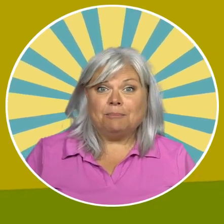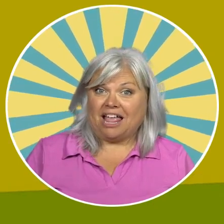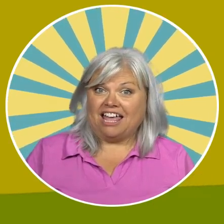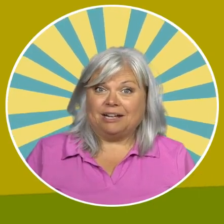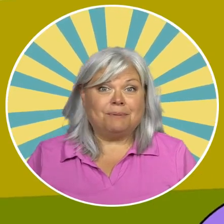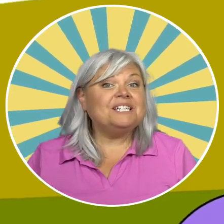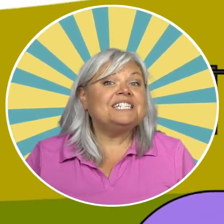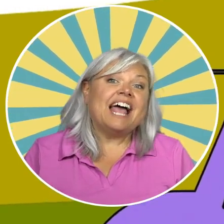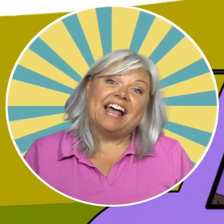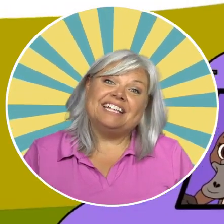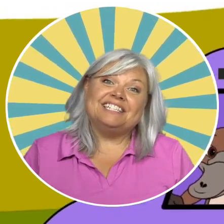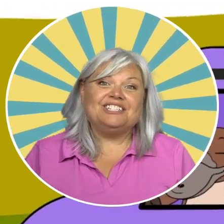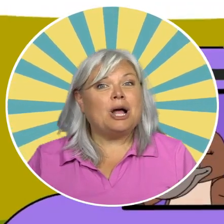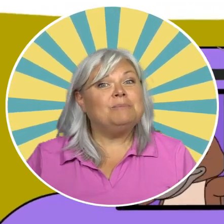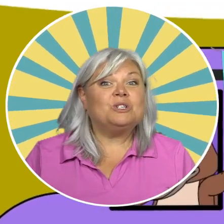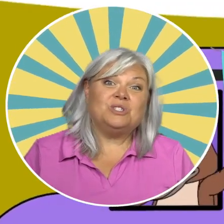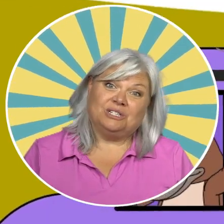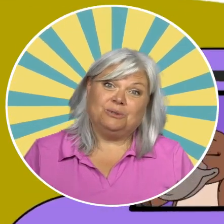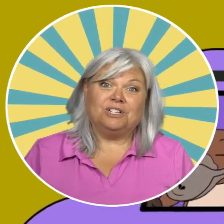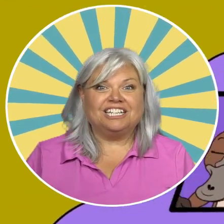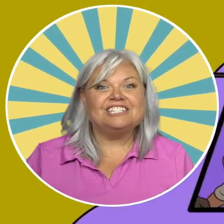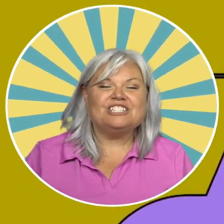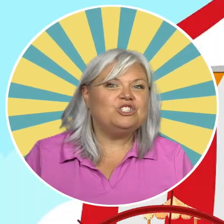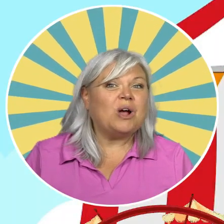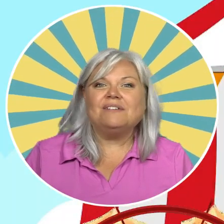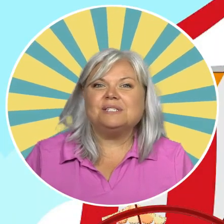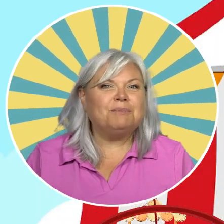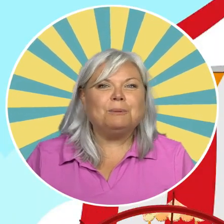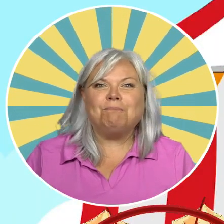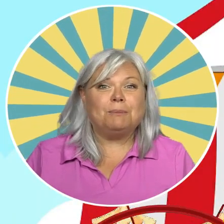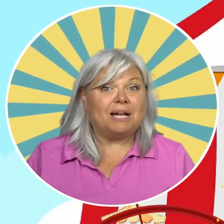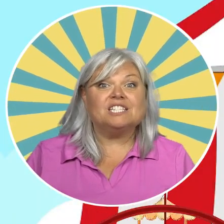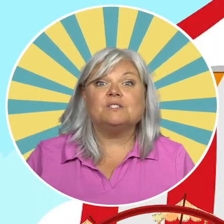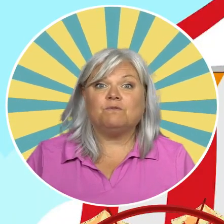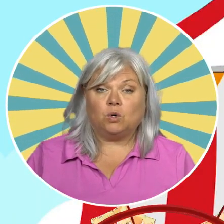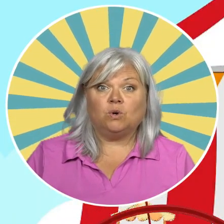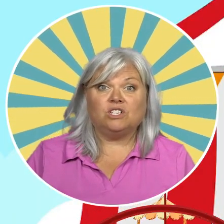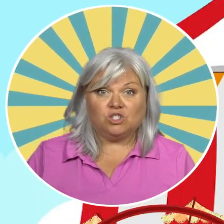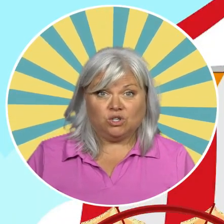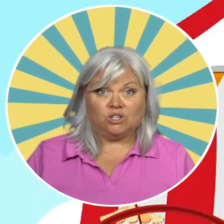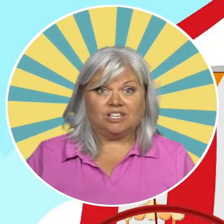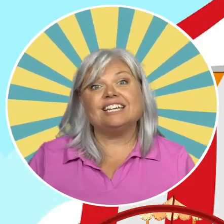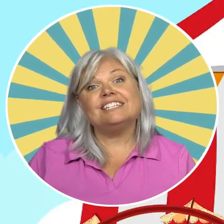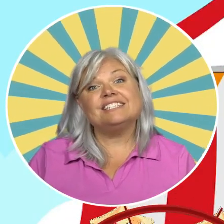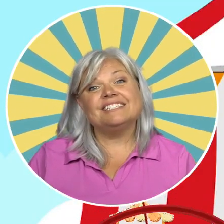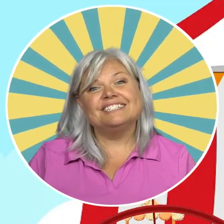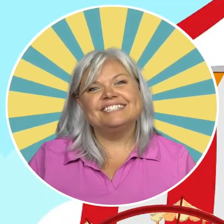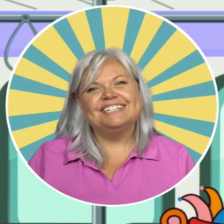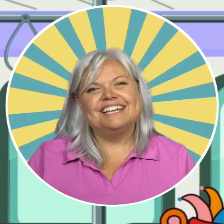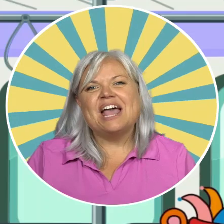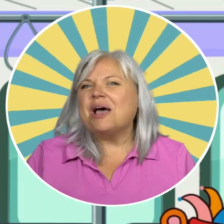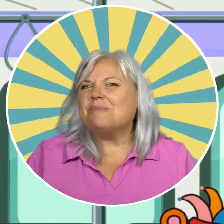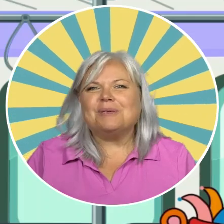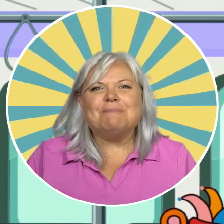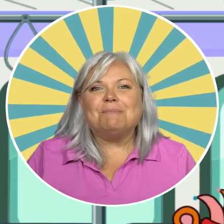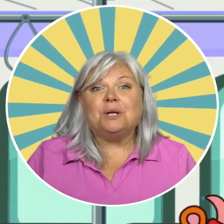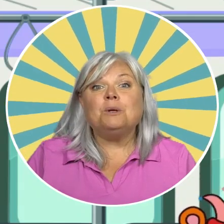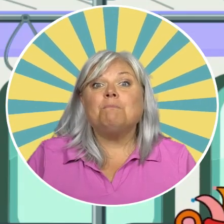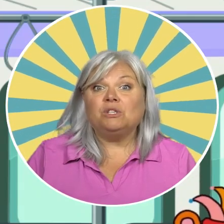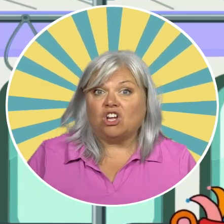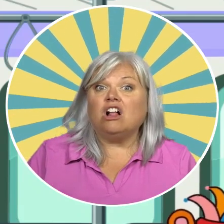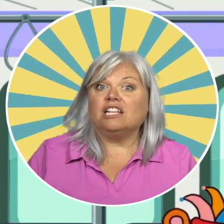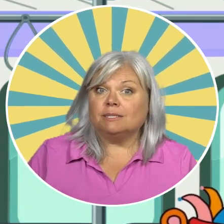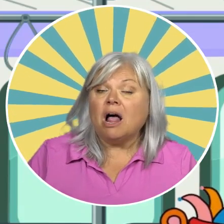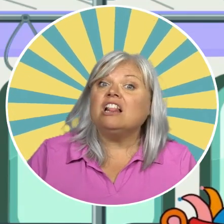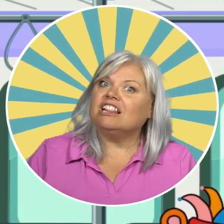Gladys the Platypus has a job so serious. She drives a purple bus for the circus.